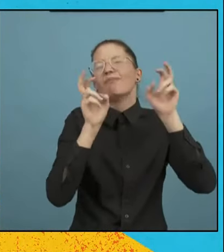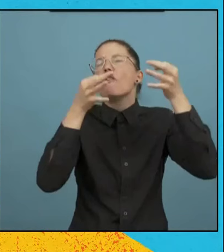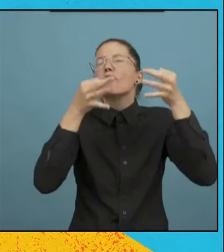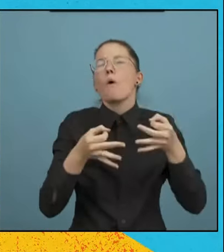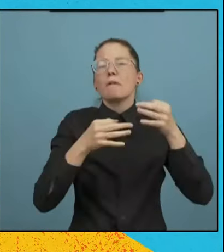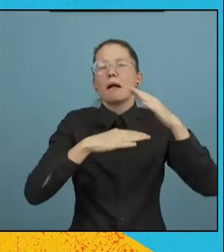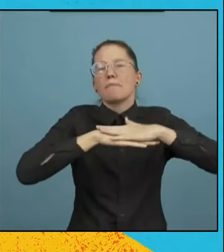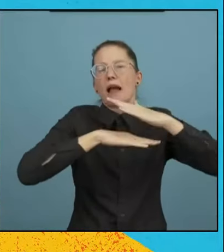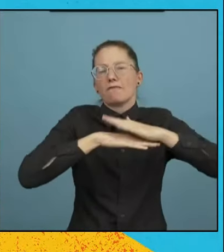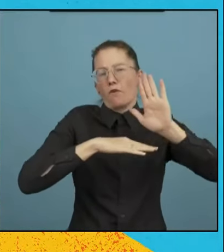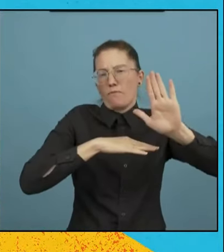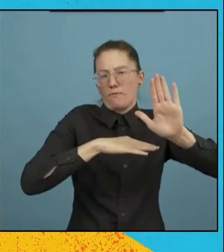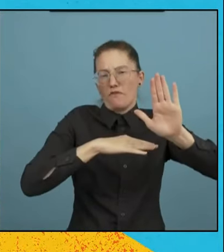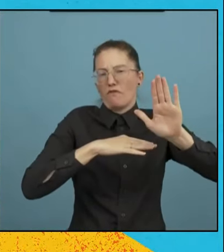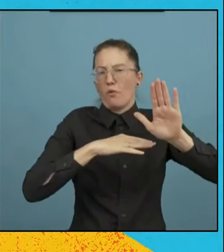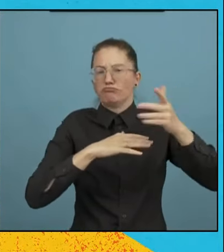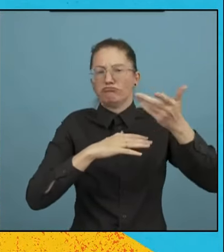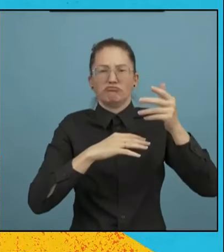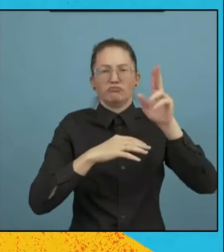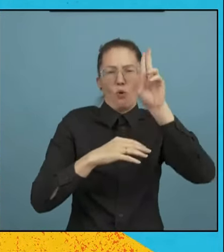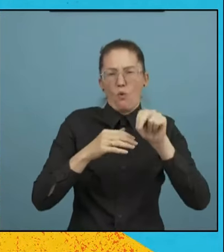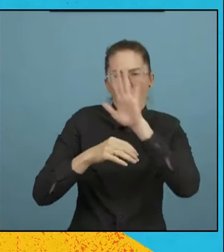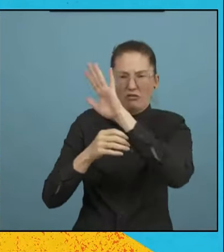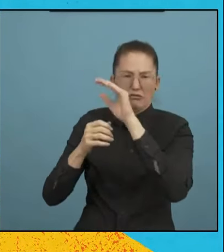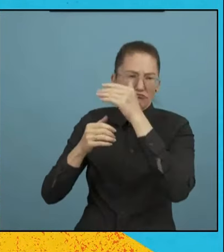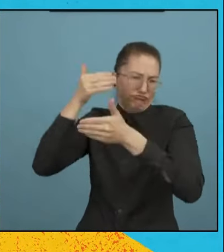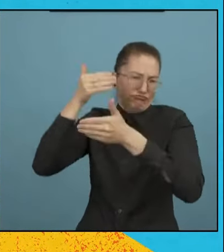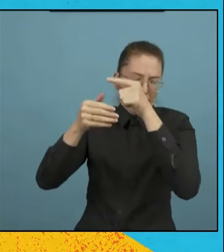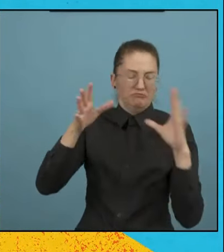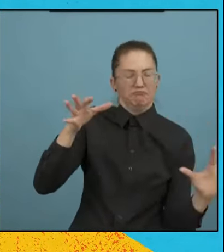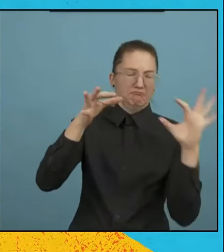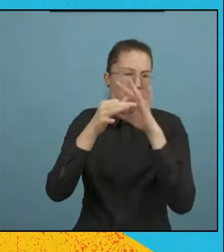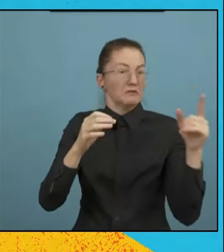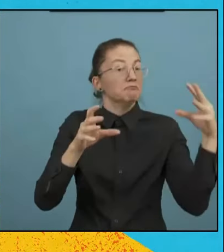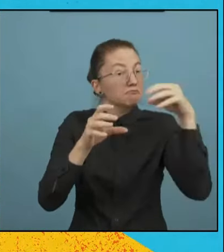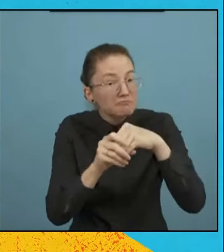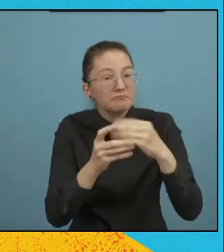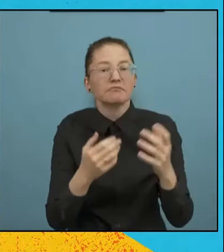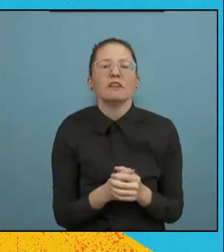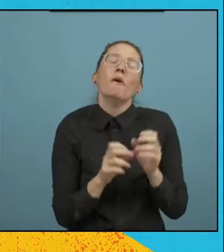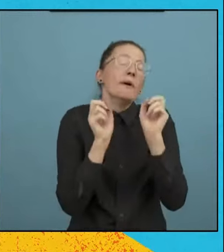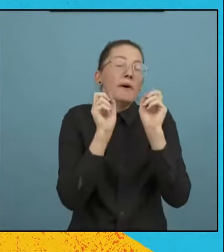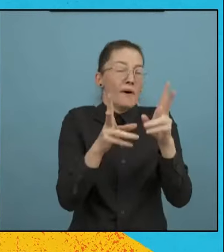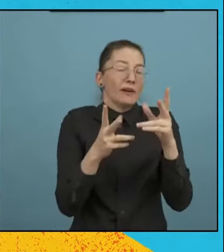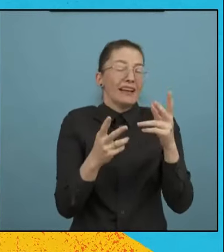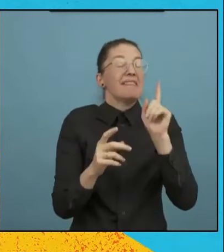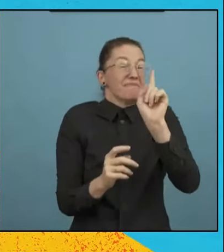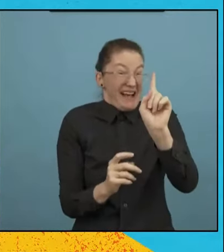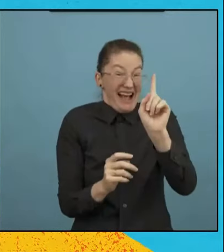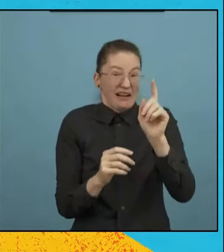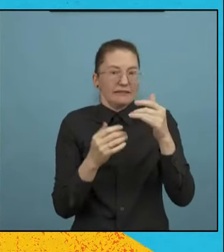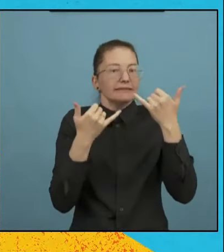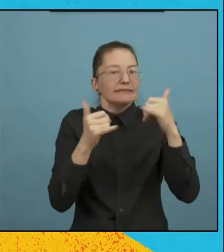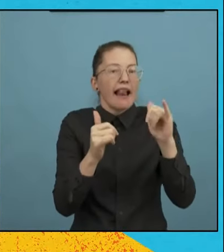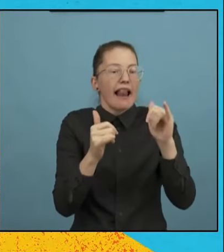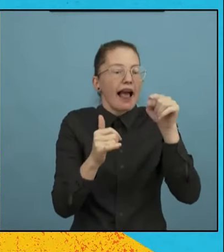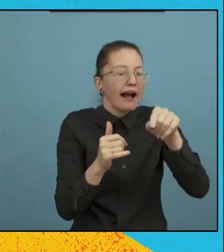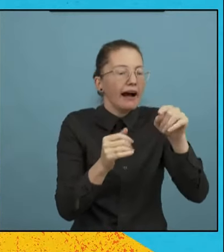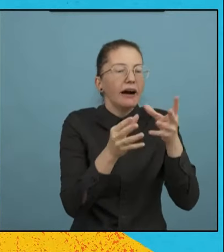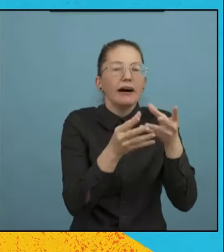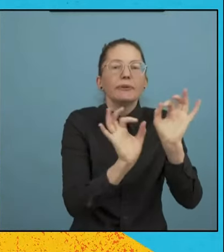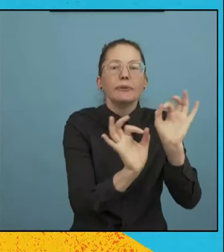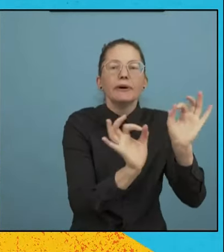such as Unlock the Future Coalition, which is committed to unlock financing for young people. Also, there were some moments